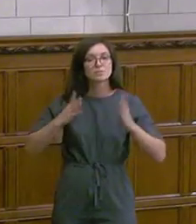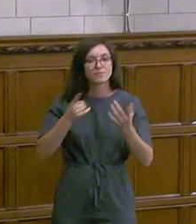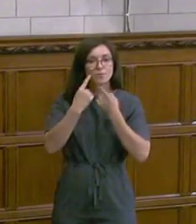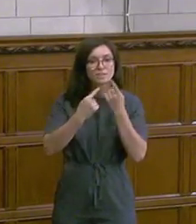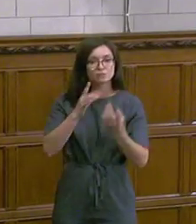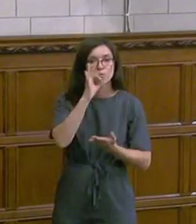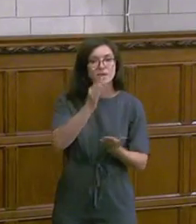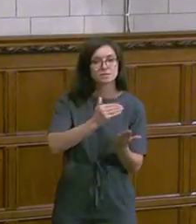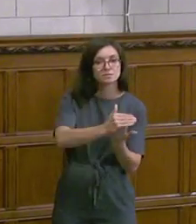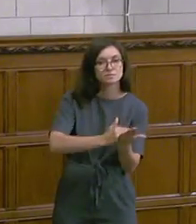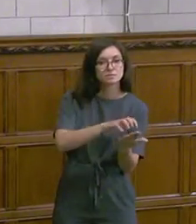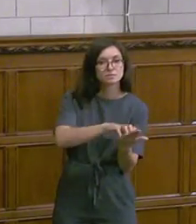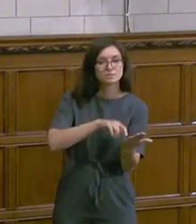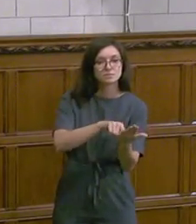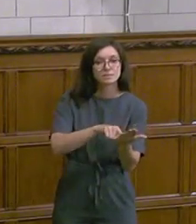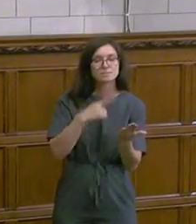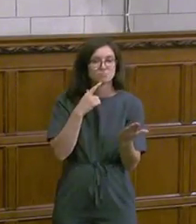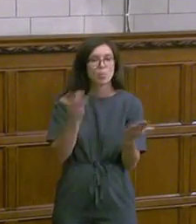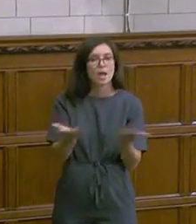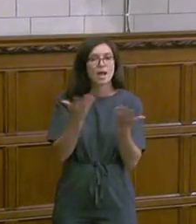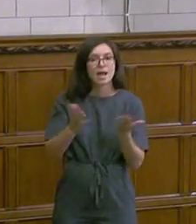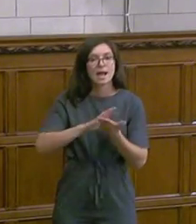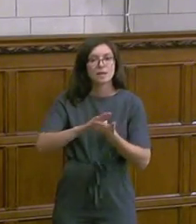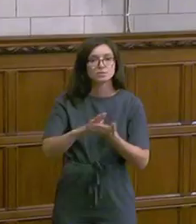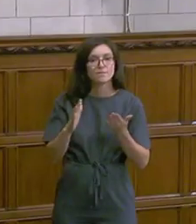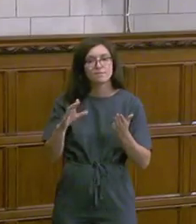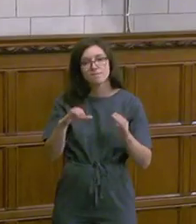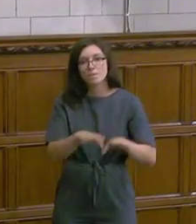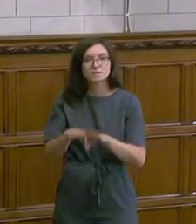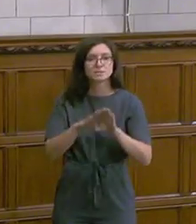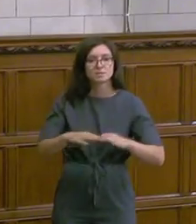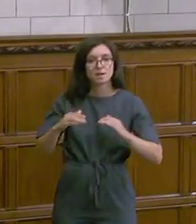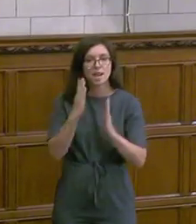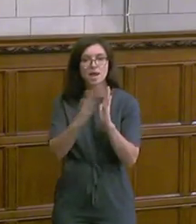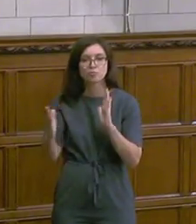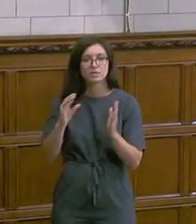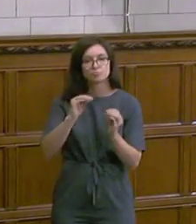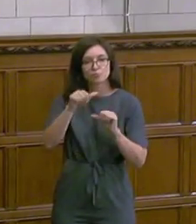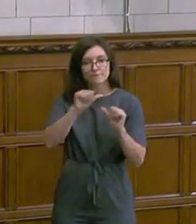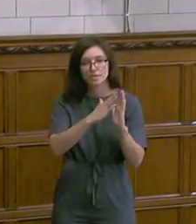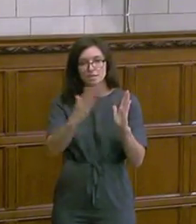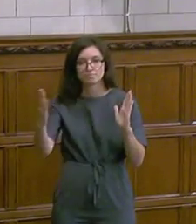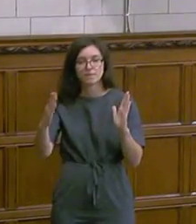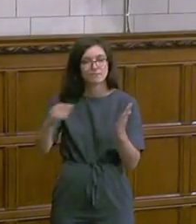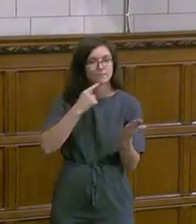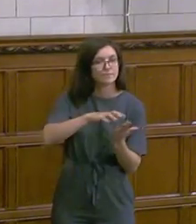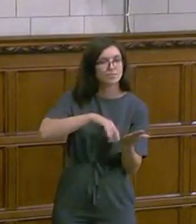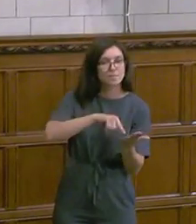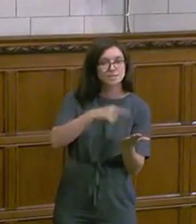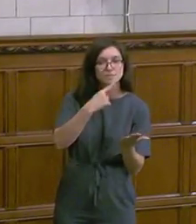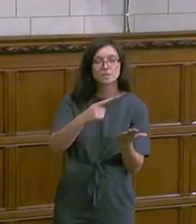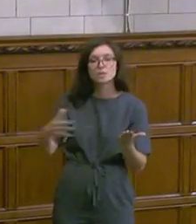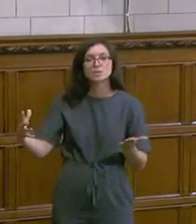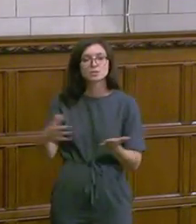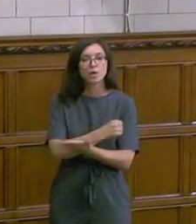as detailed in the House of Commons Library briefing. The NDCS's Stolen Futures campaign